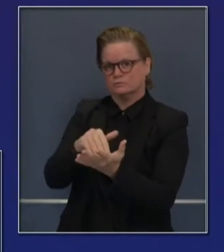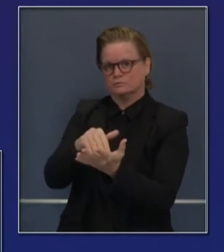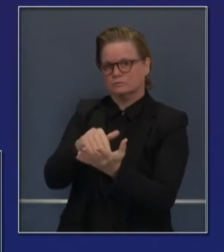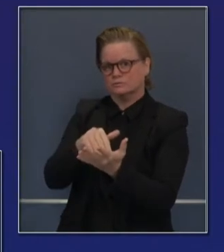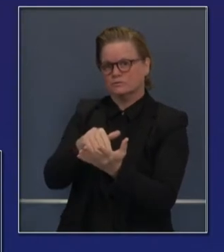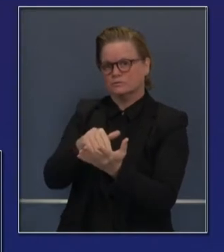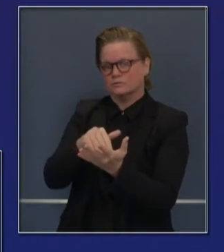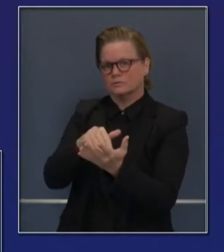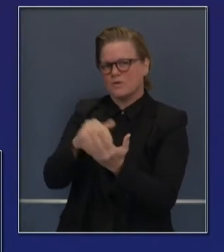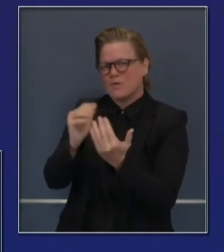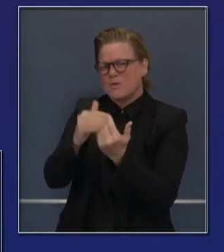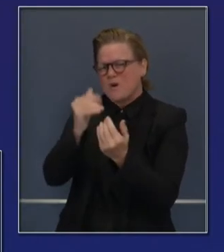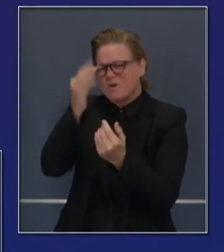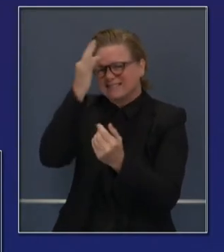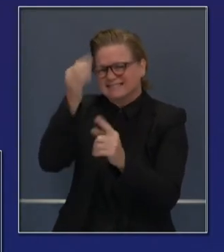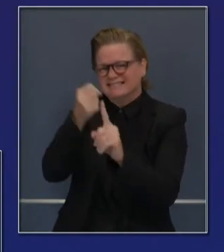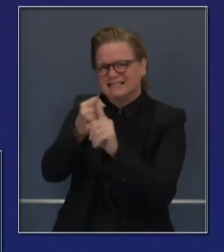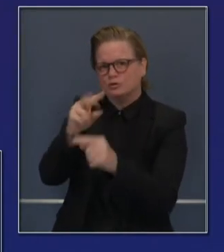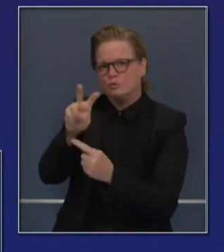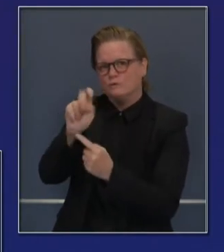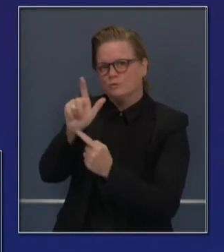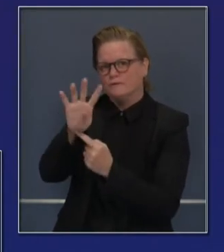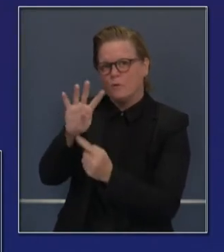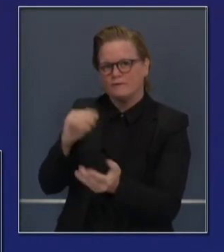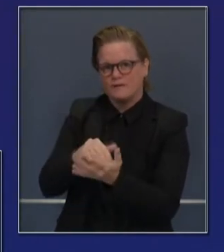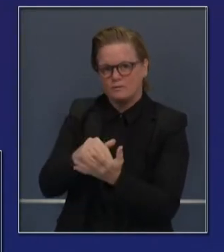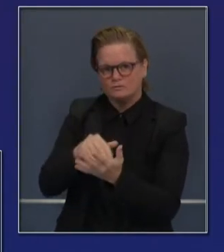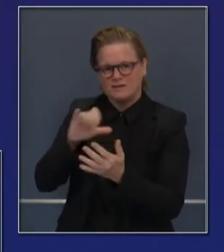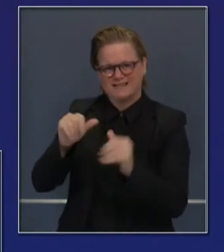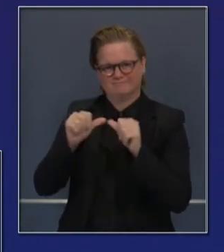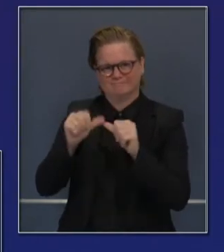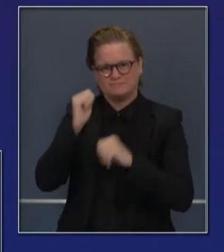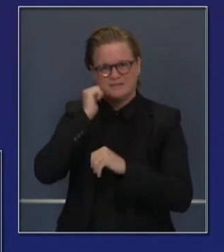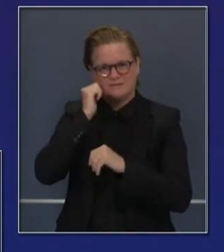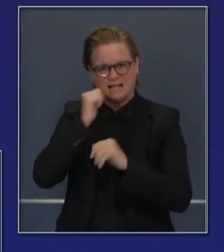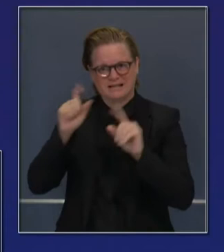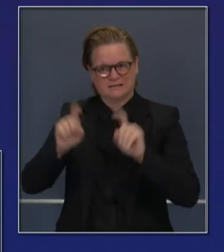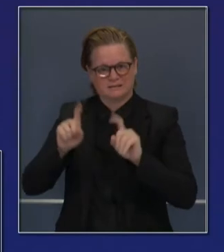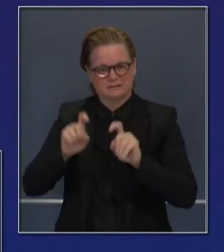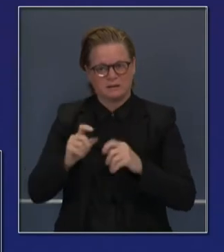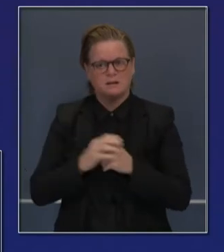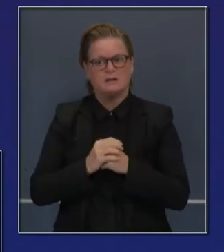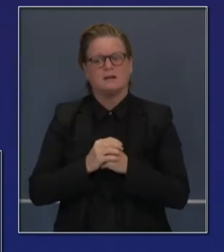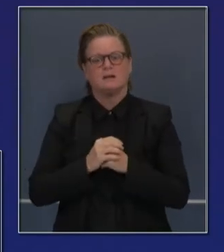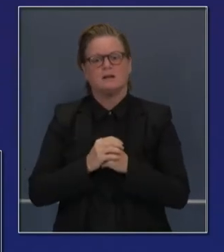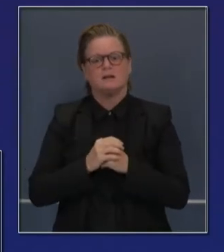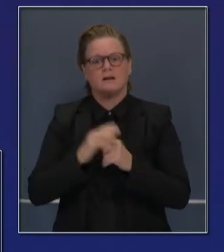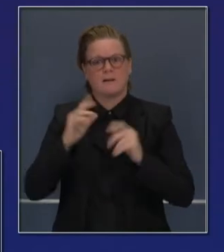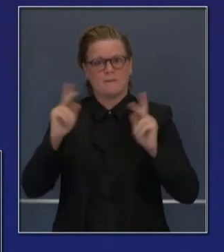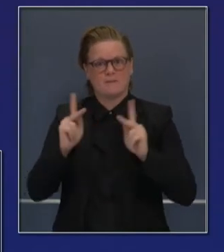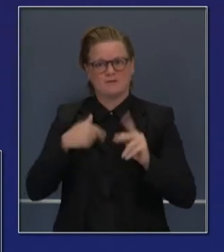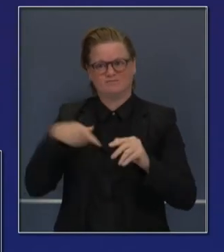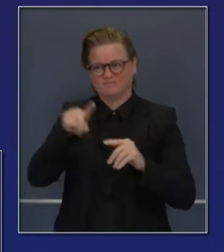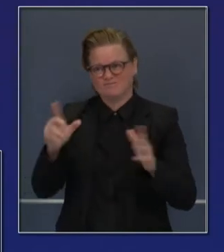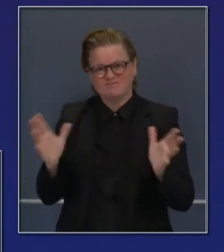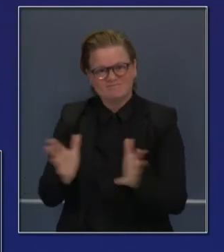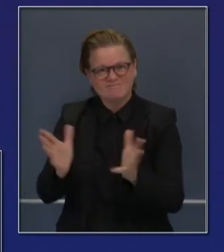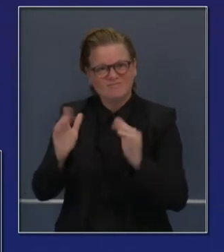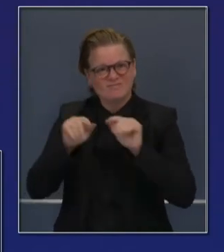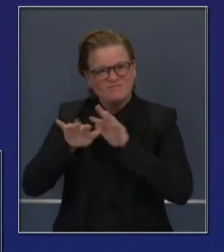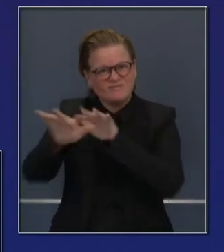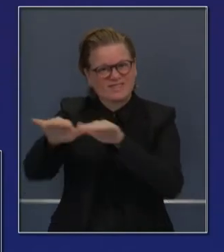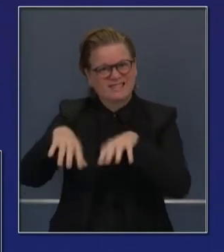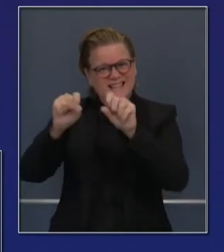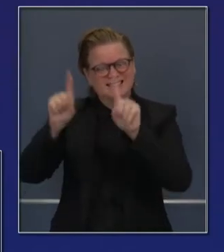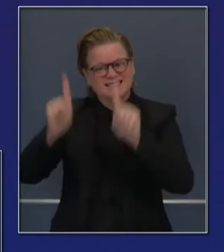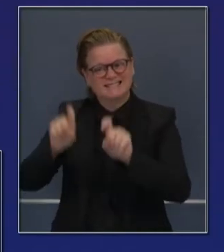224,000. I always maintain the more tests we do, likely to find through that surveillance more cases, positivity rate